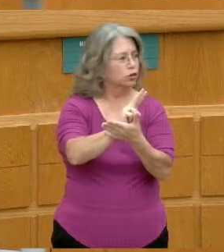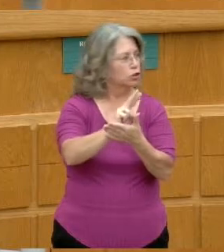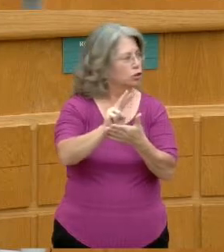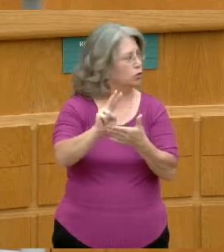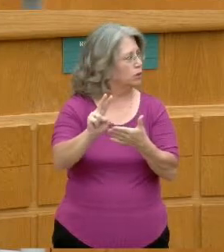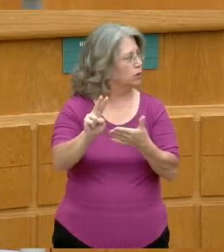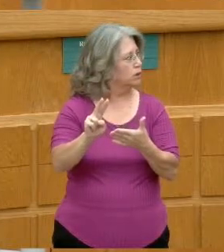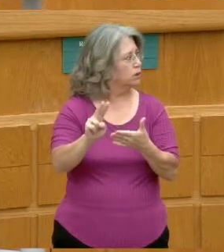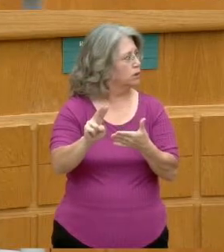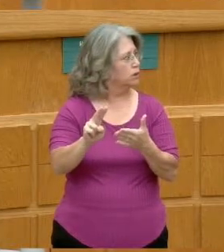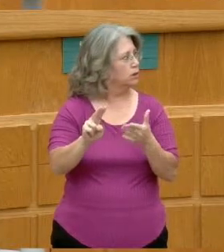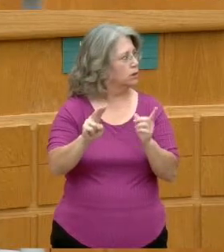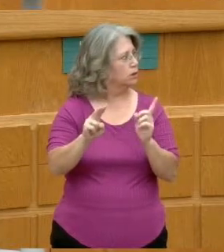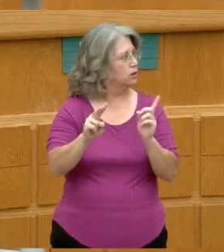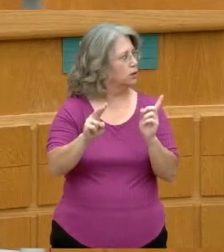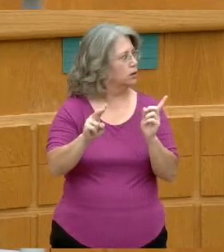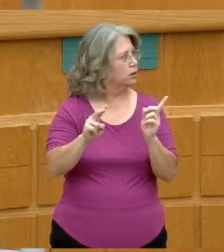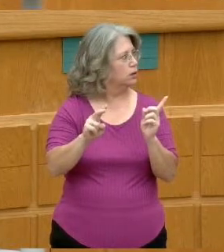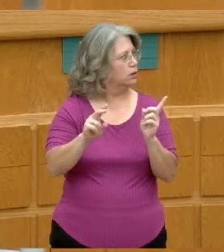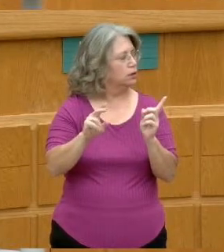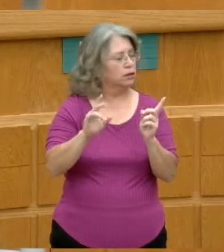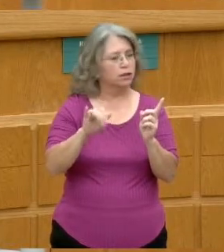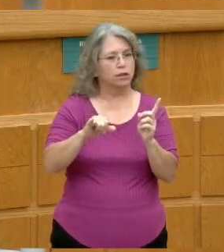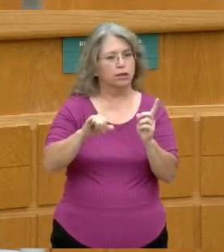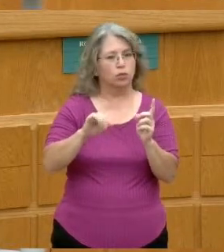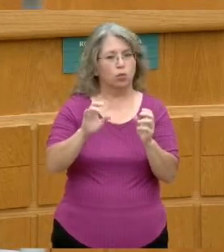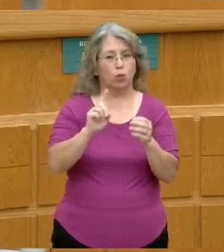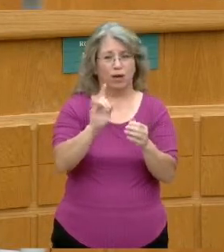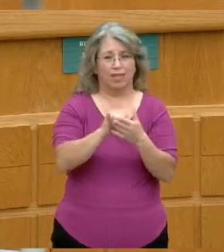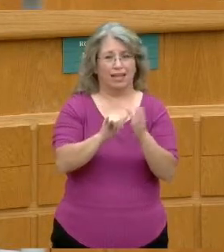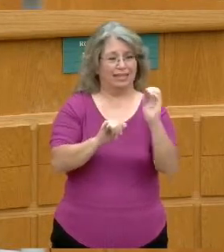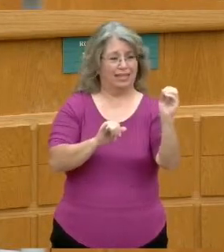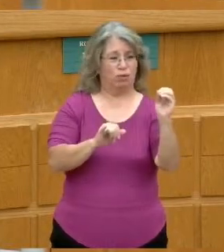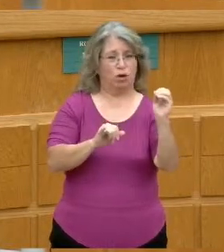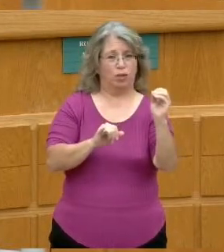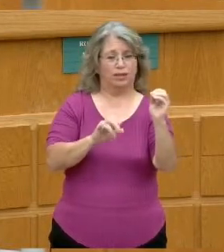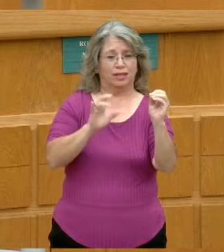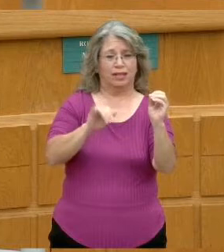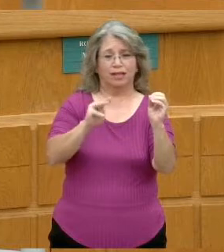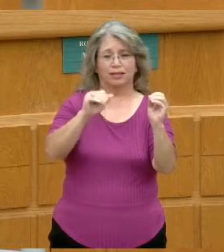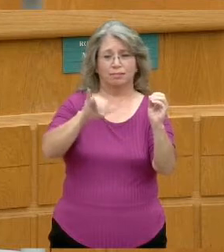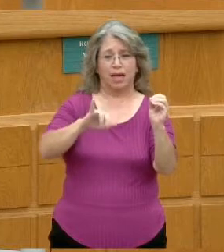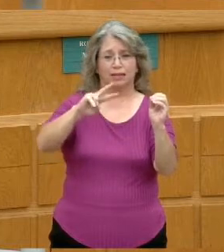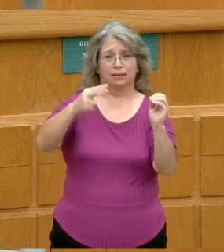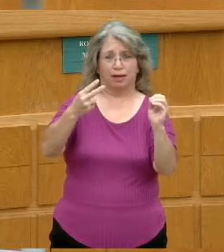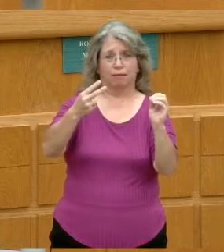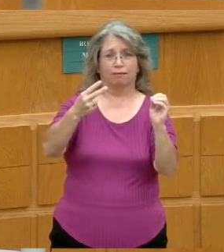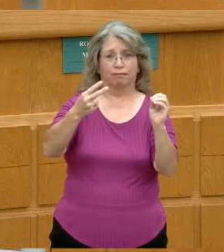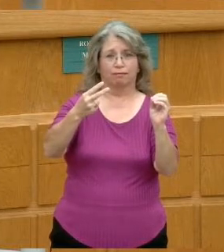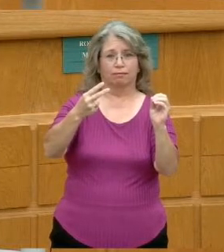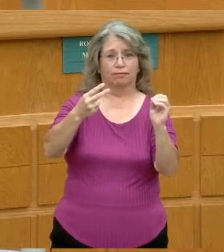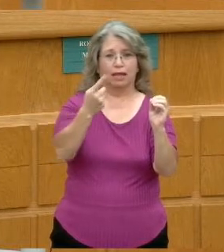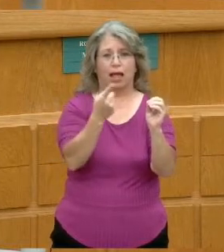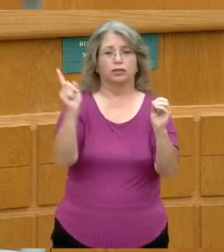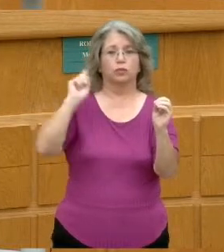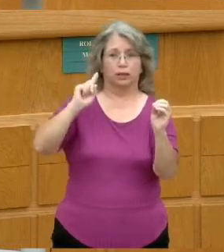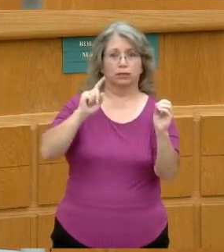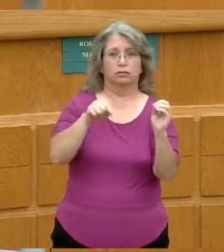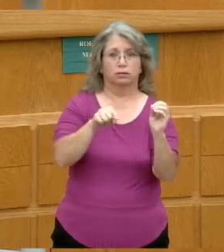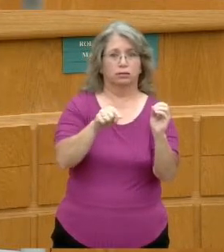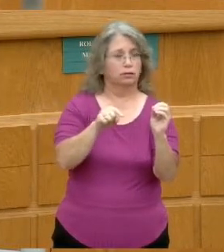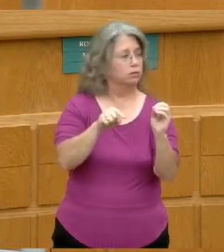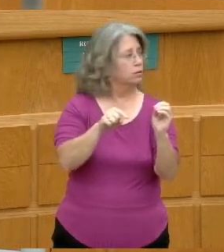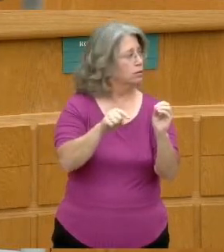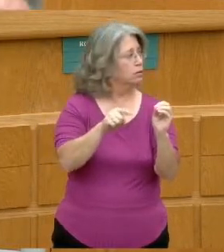this is the start of our week, a week ago, where that zero is, 5.2. So if we just look at this side, you can see this week we have a